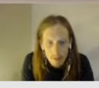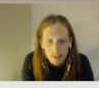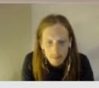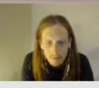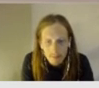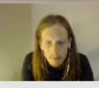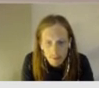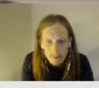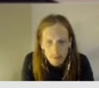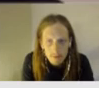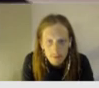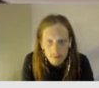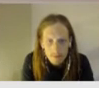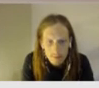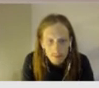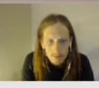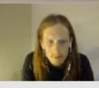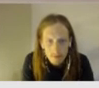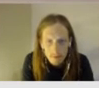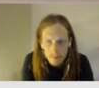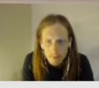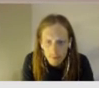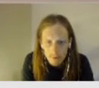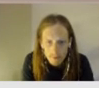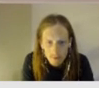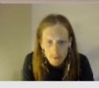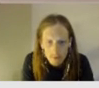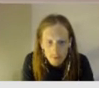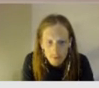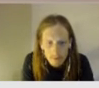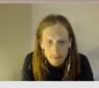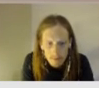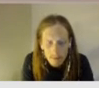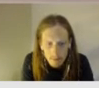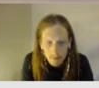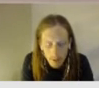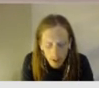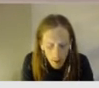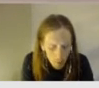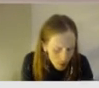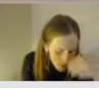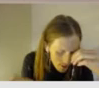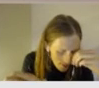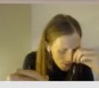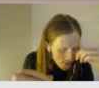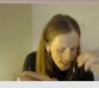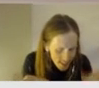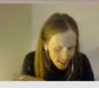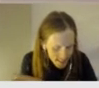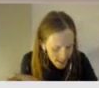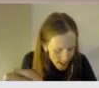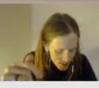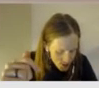storytellers. And that's kind of what I strive to do, you know, in my own work. Hmm. What do you think it